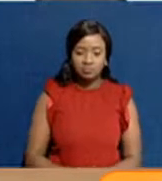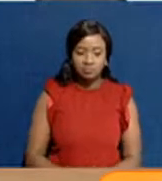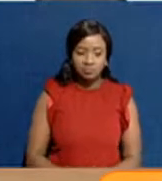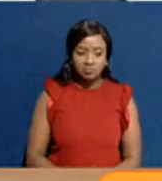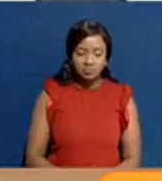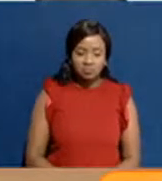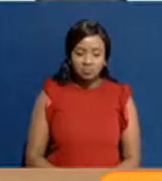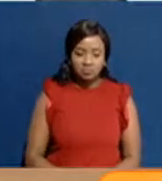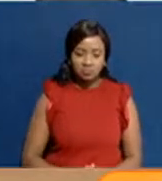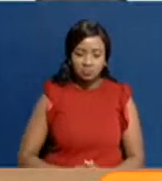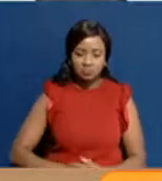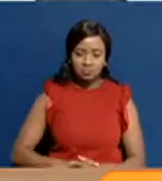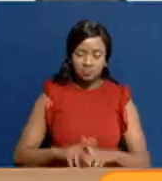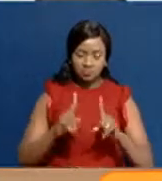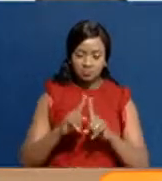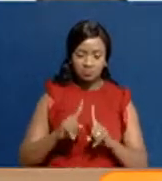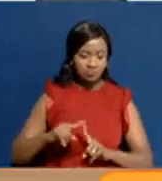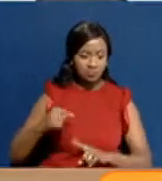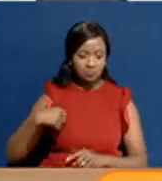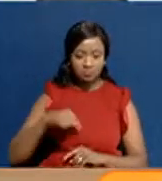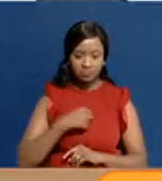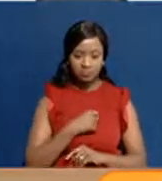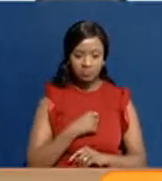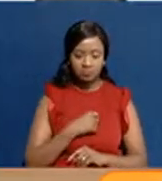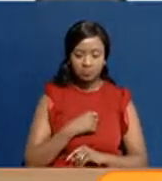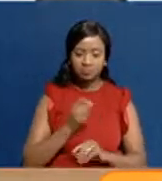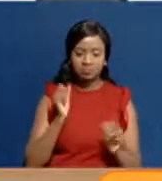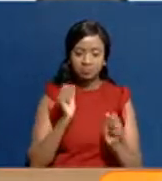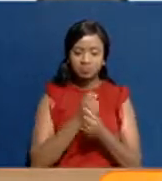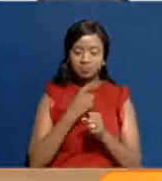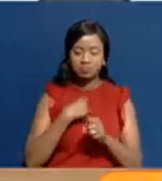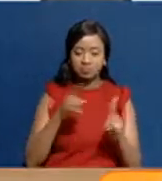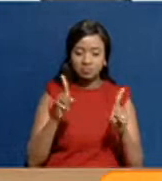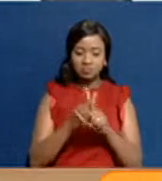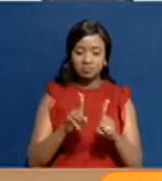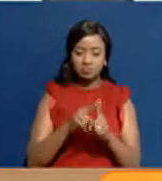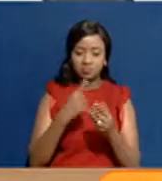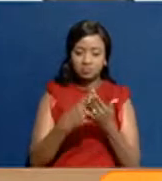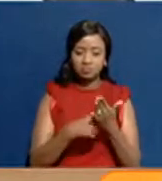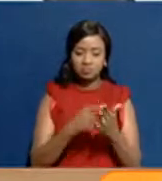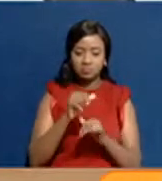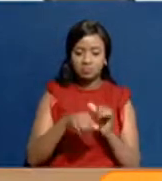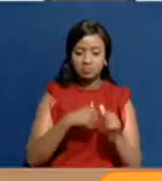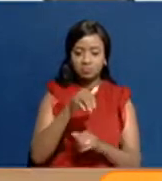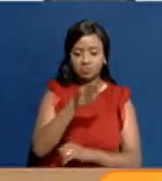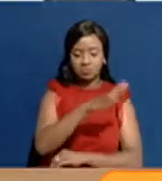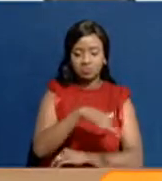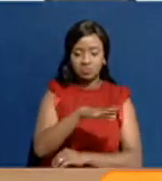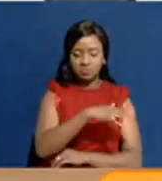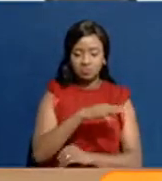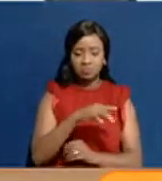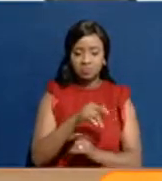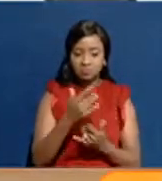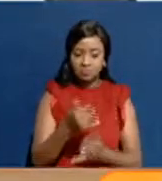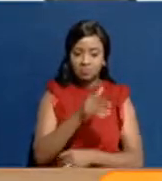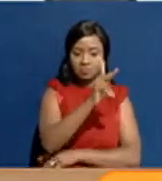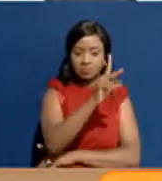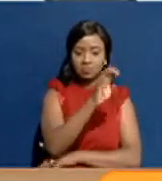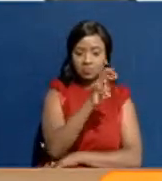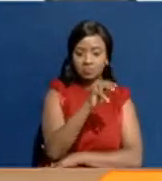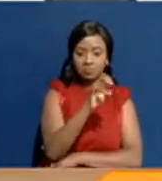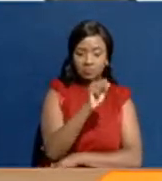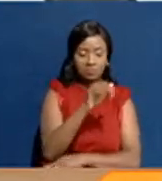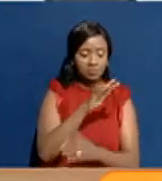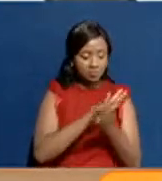We can't even have the debate we had about Aror Kimorer when it comes to what has happened at KEMSA. In KEMSA, nothing has been lost. Mm.